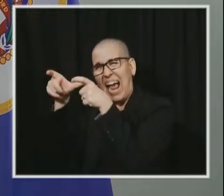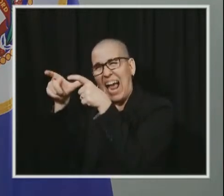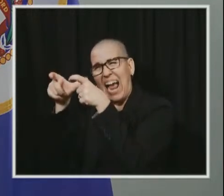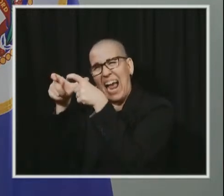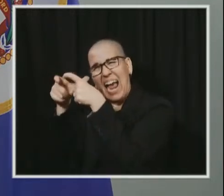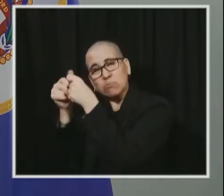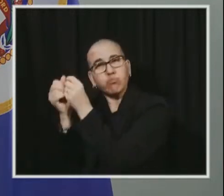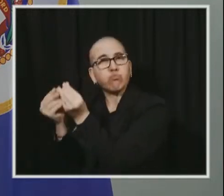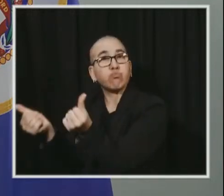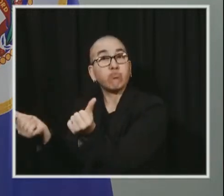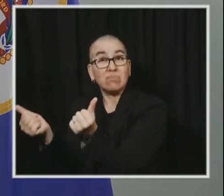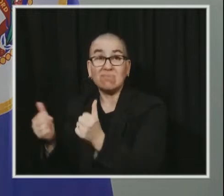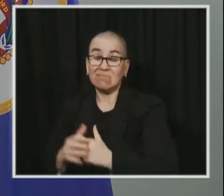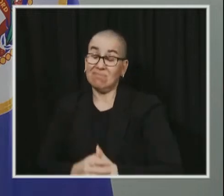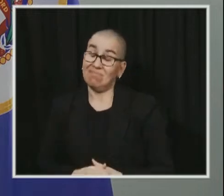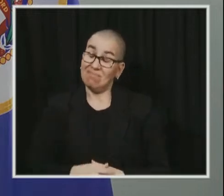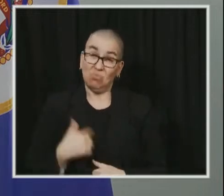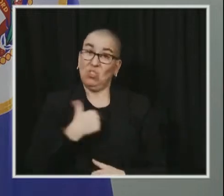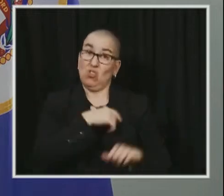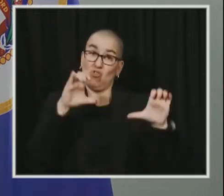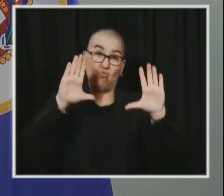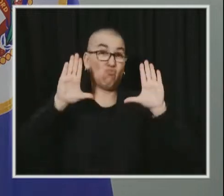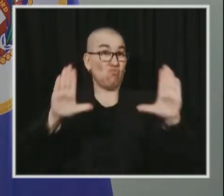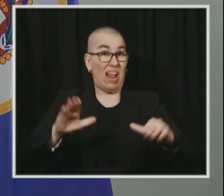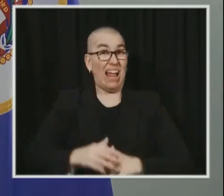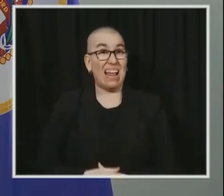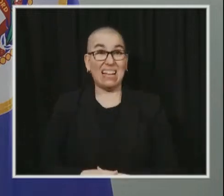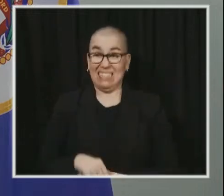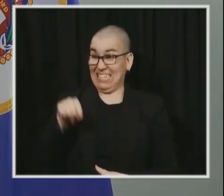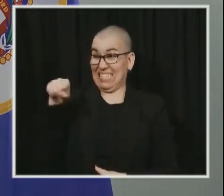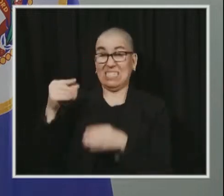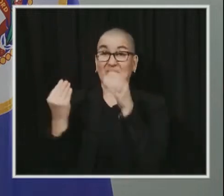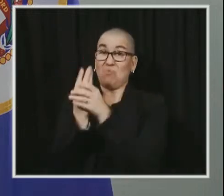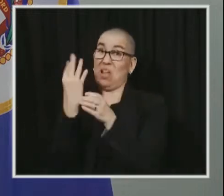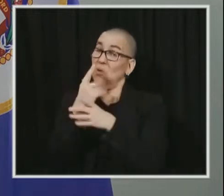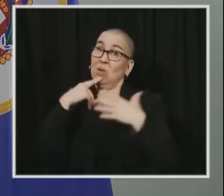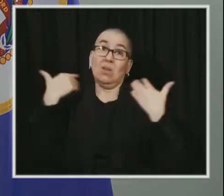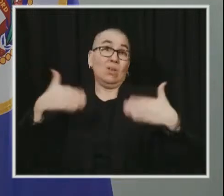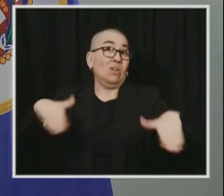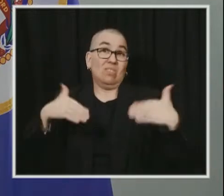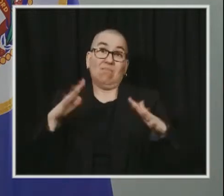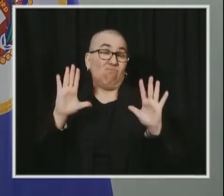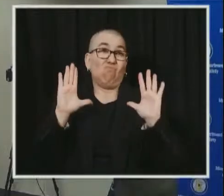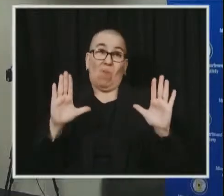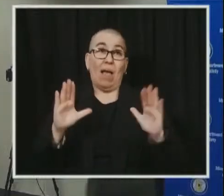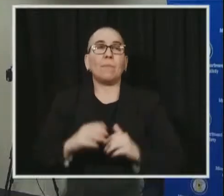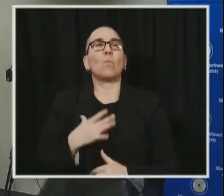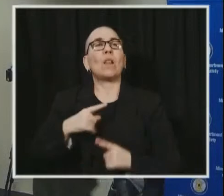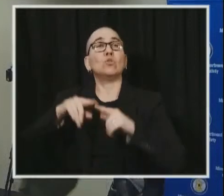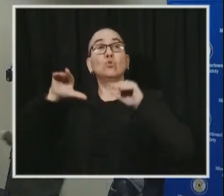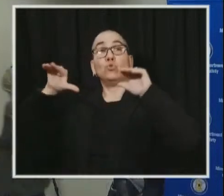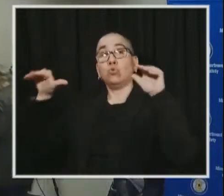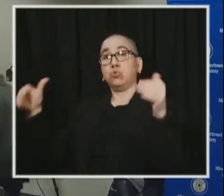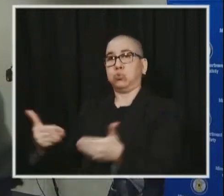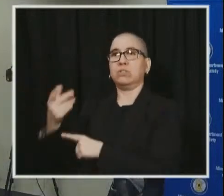I just want to say it's going to be a beautiful spring in Minnesota. And with that, I want to introduce my colleague, Dr. Amsbury.